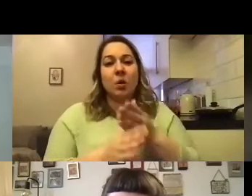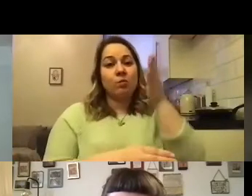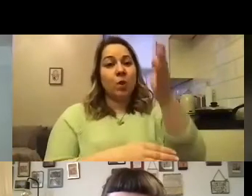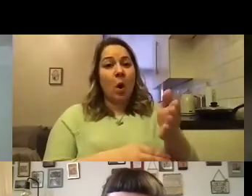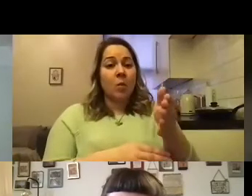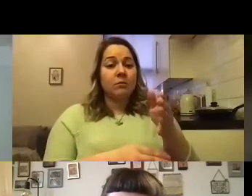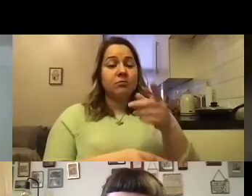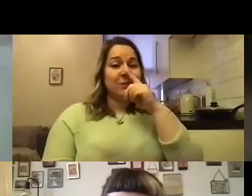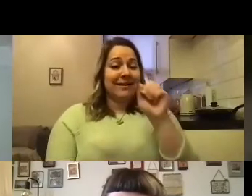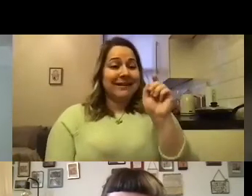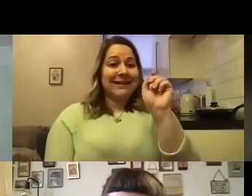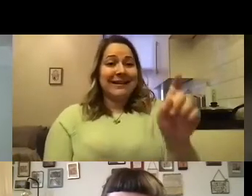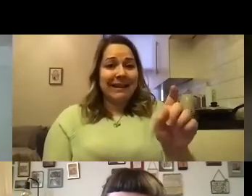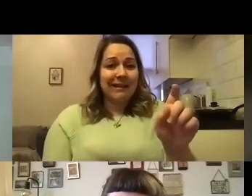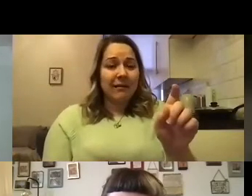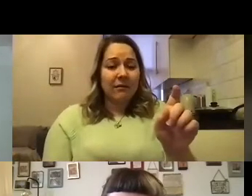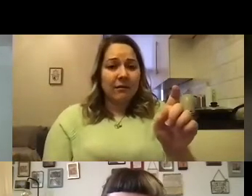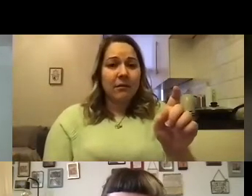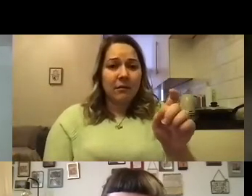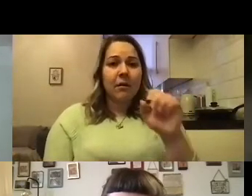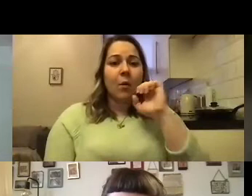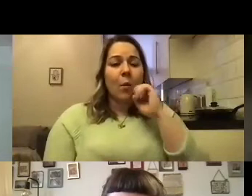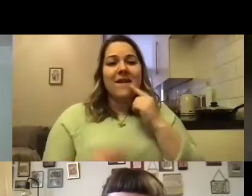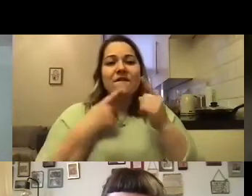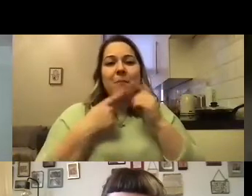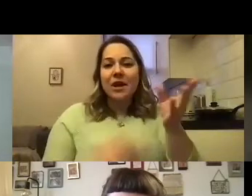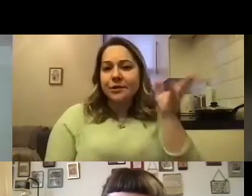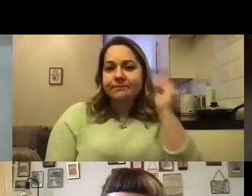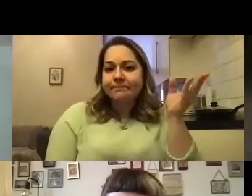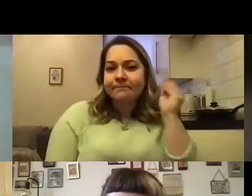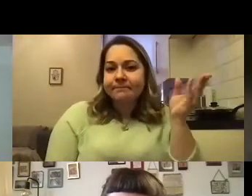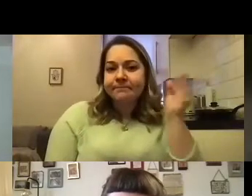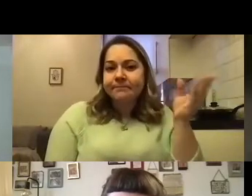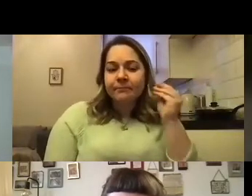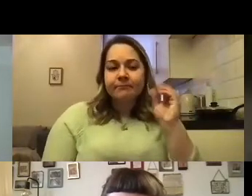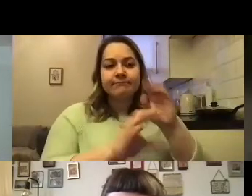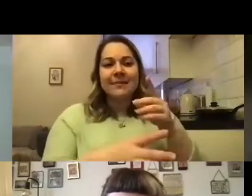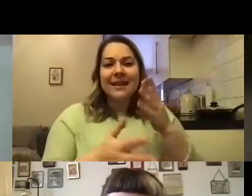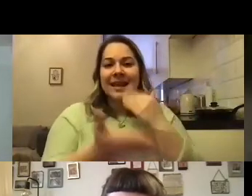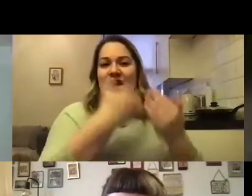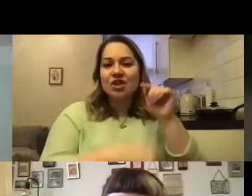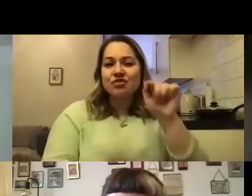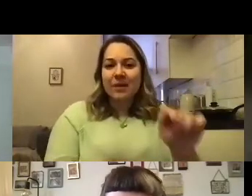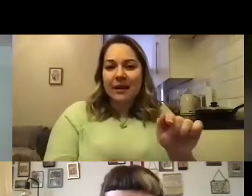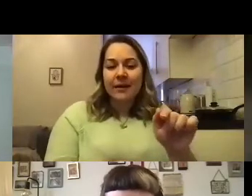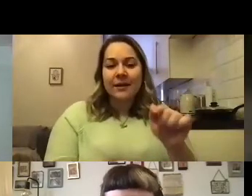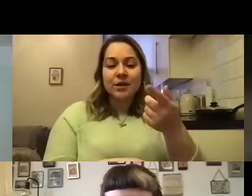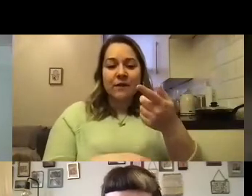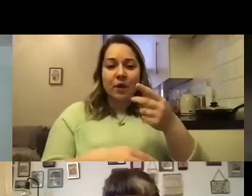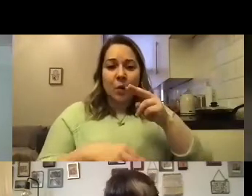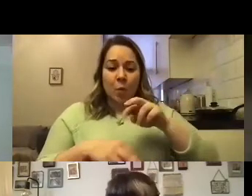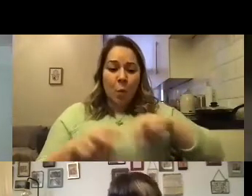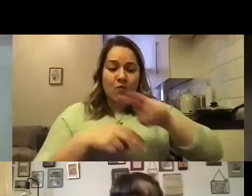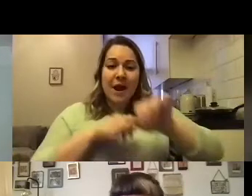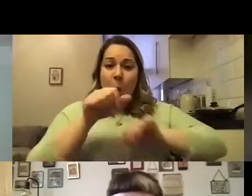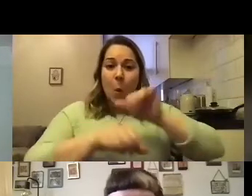on the relevant point in the zine and it will feed you an audio track that you can listen to and tell you about that history. And if you go around in order, it will give